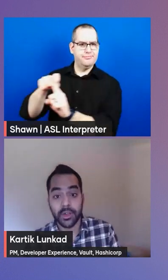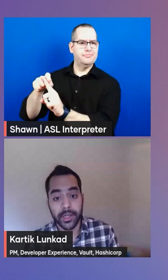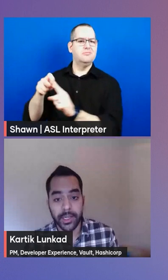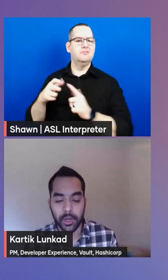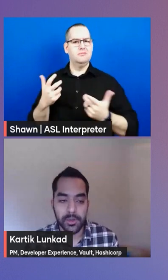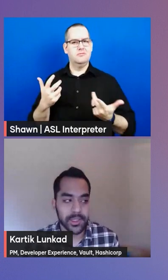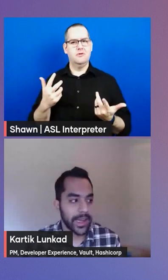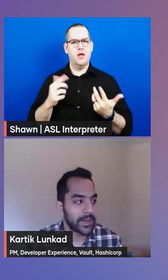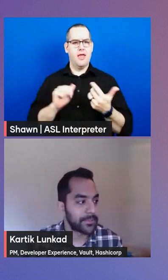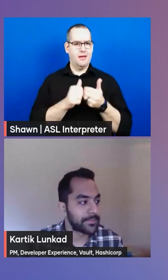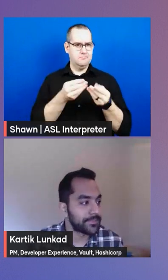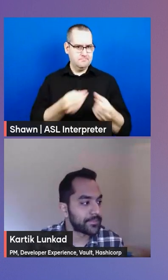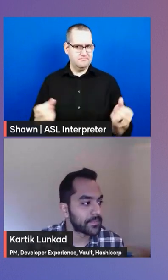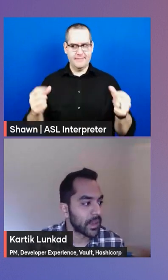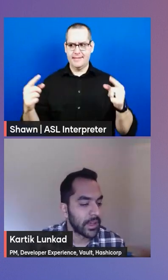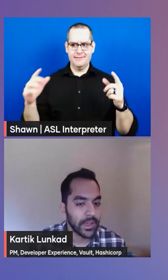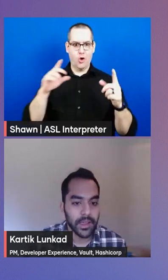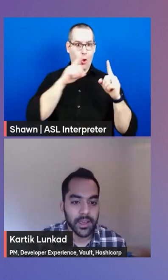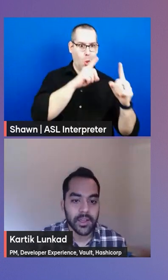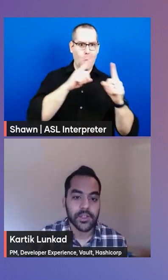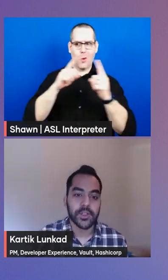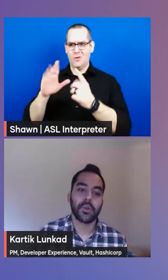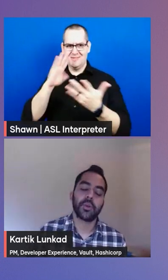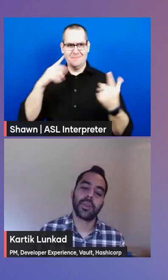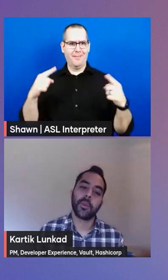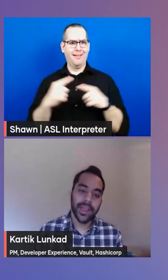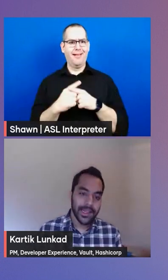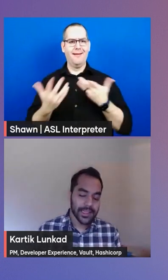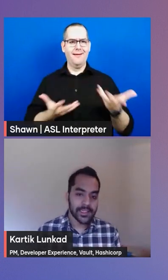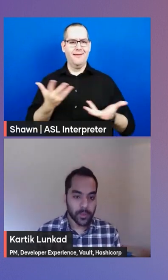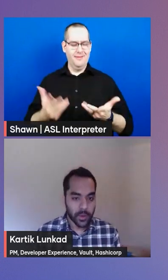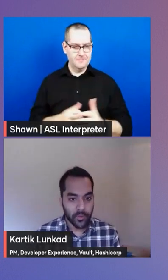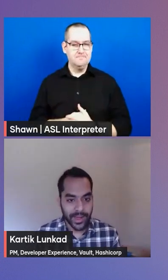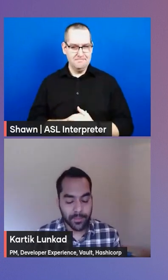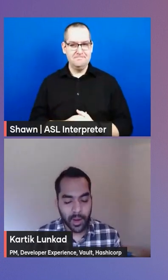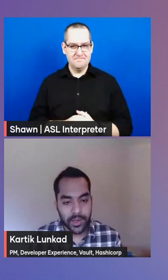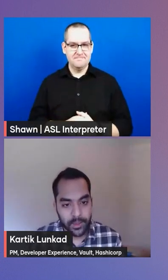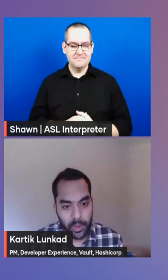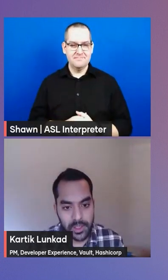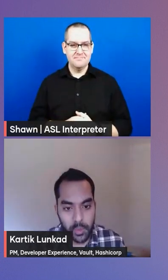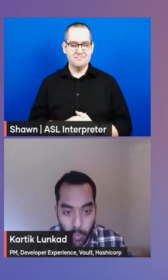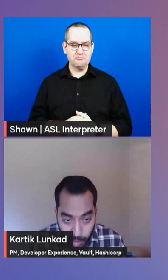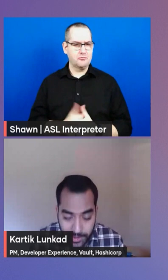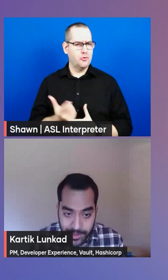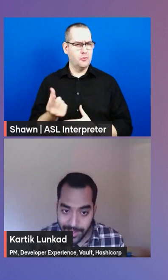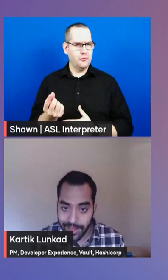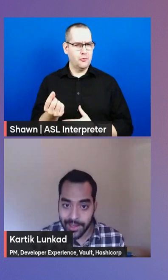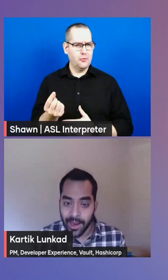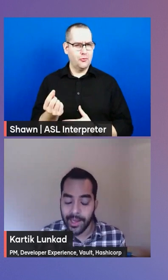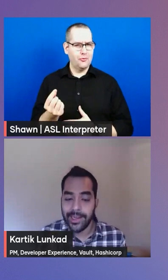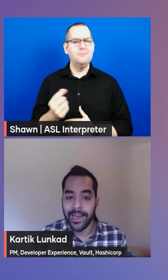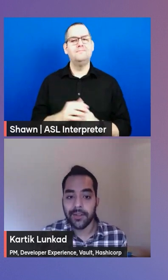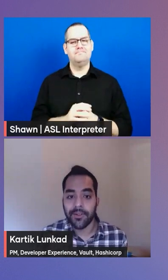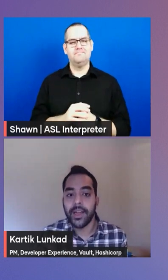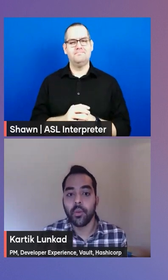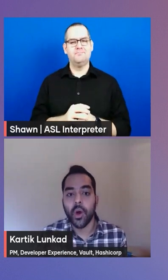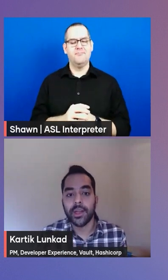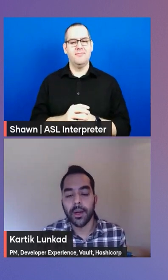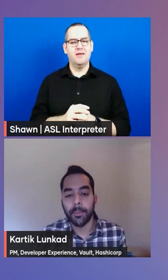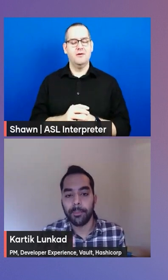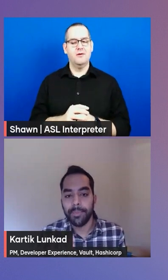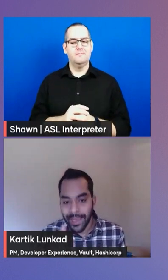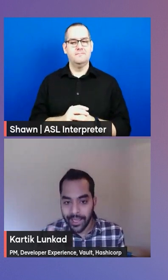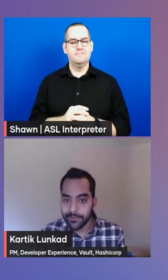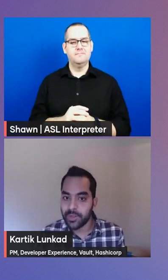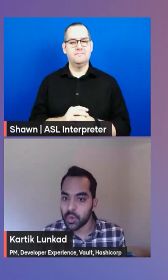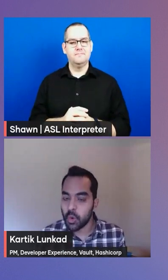the two contradicting goals they had. So the way they sort of went about it was, one, they identified what